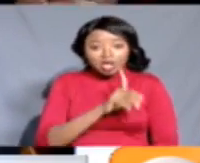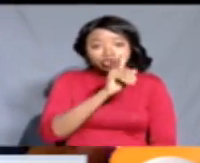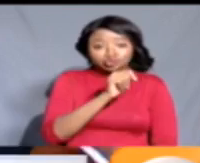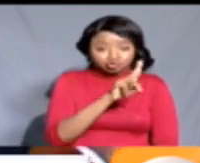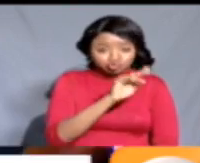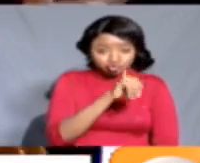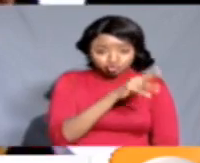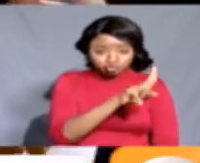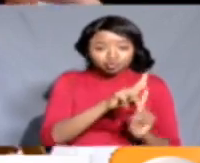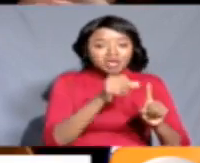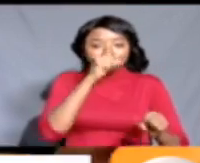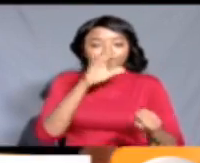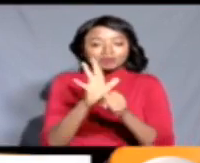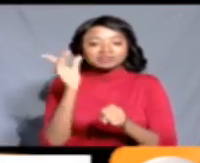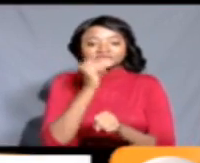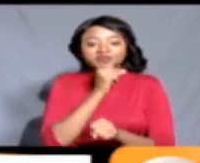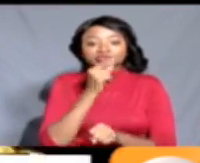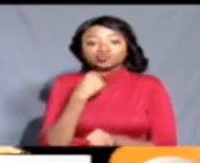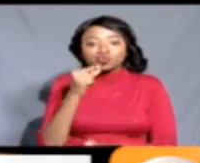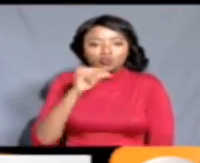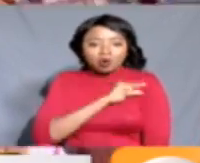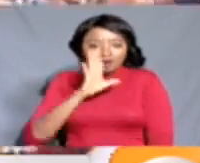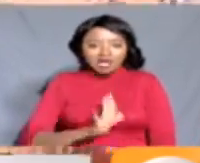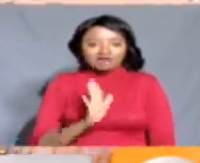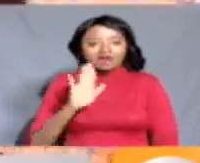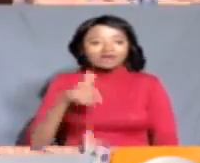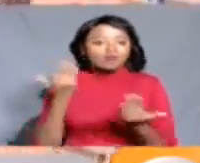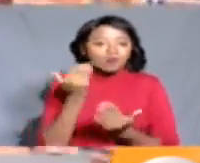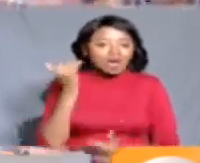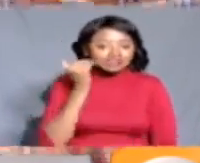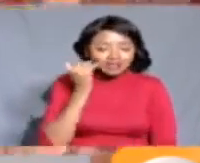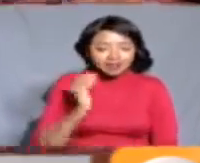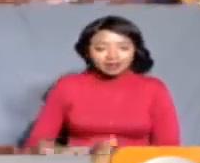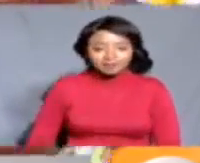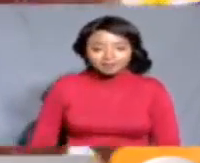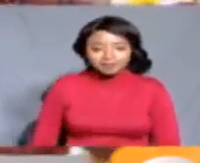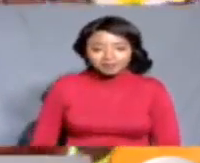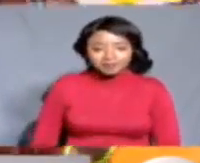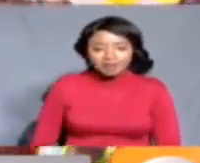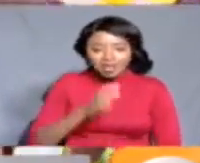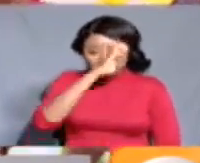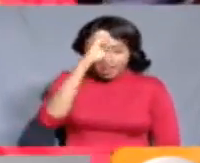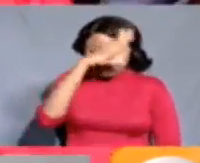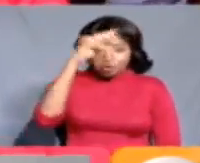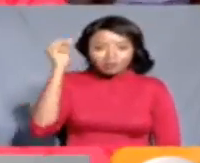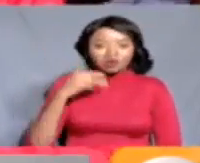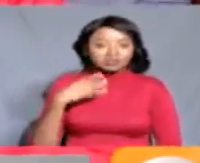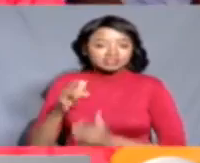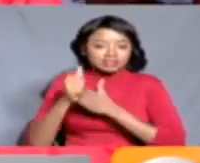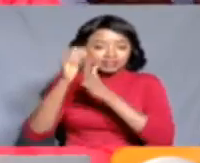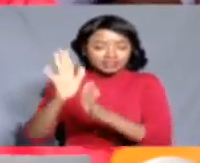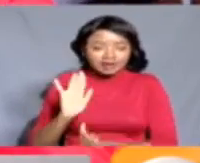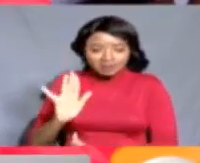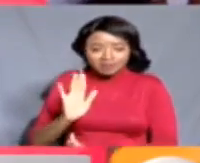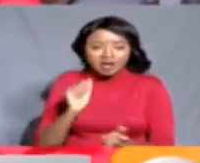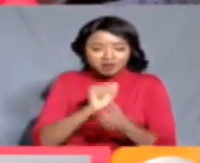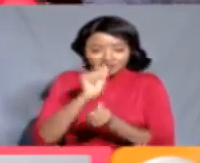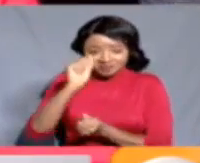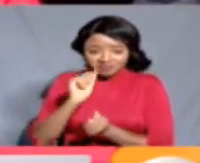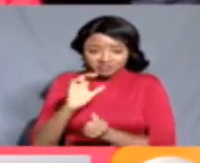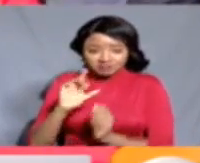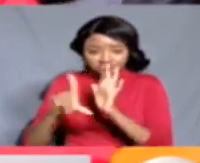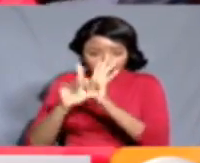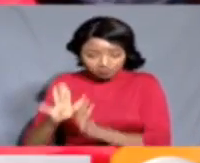anapromisiwa kiti ya kuwa governor huko Siaya. Led by Elgeyo Marakwet Senator Kipchumba Murkomen, 15 legislators